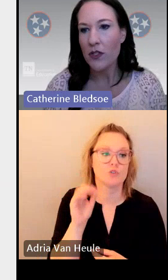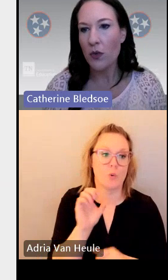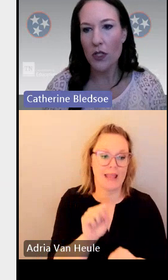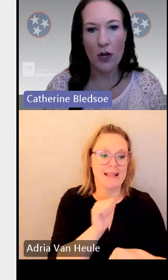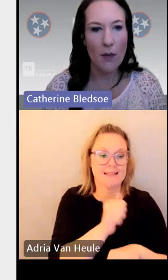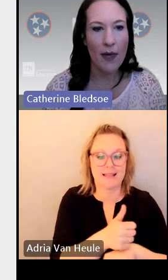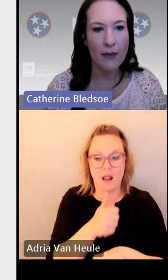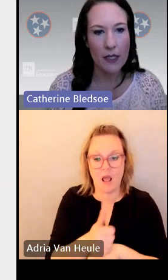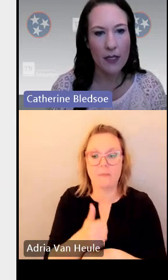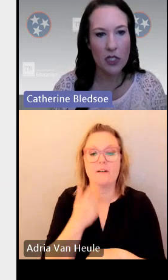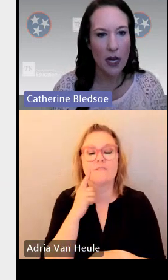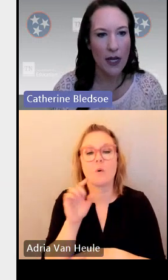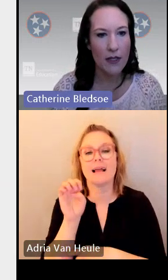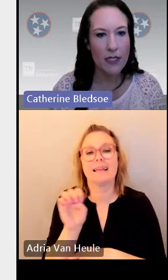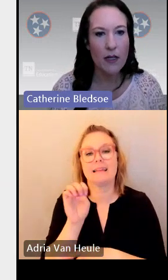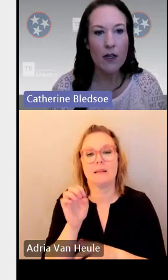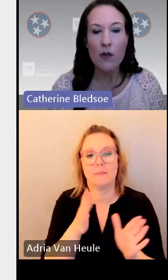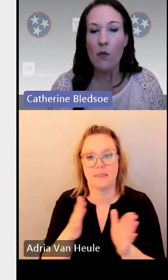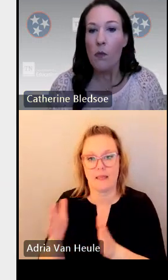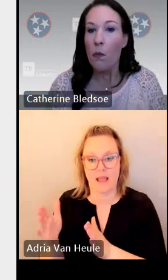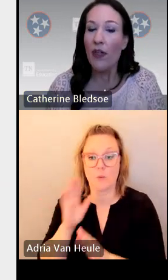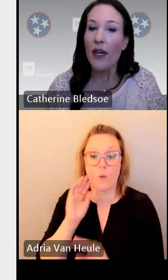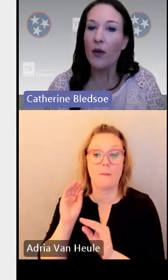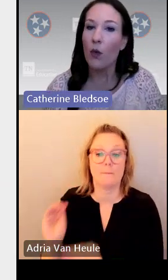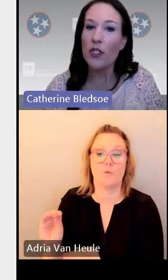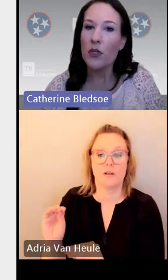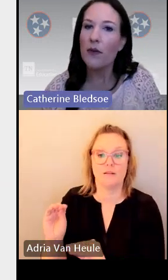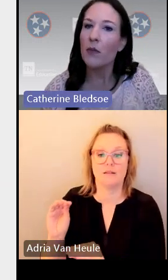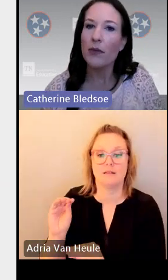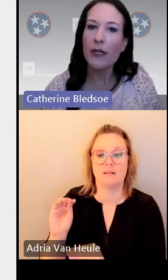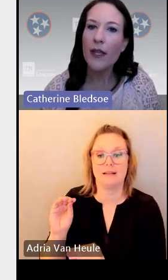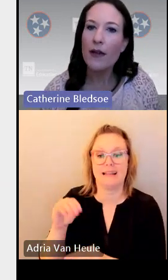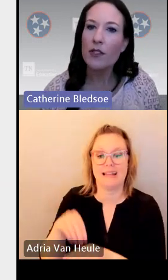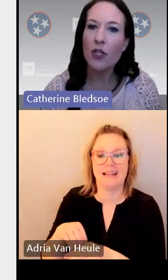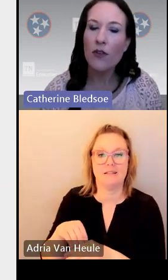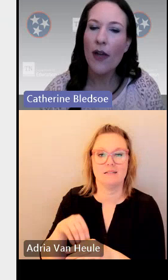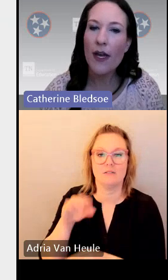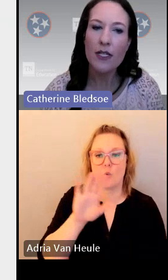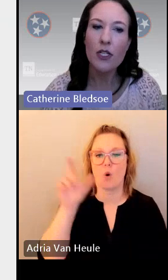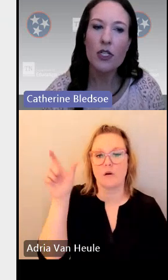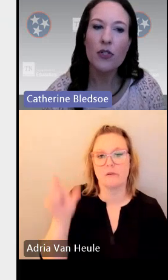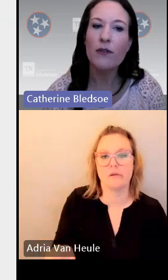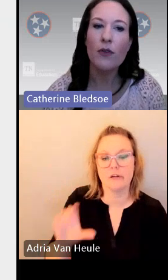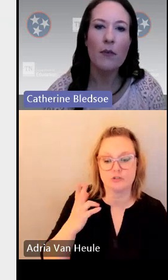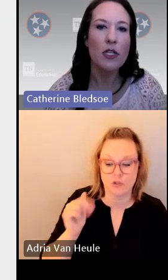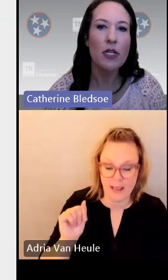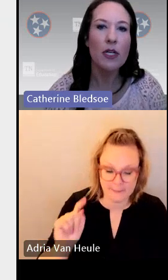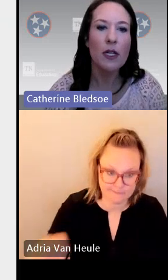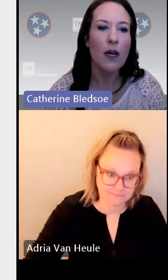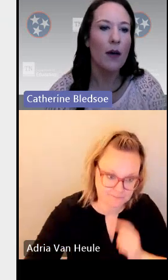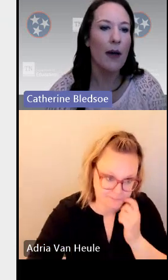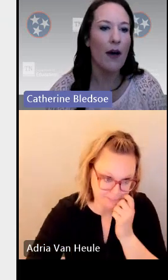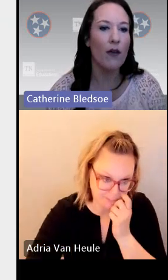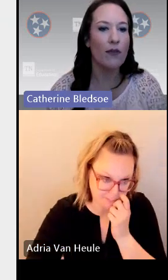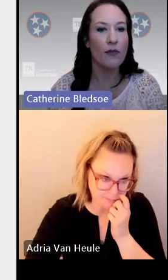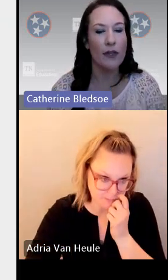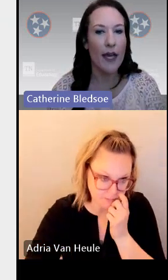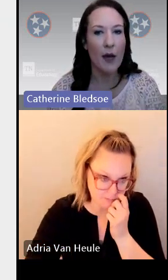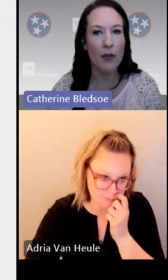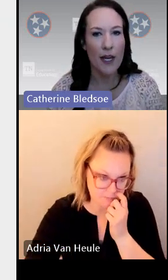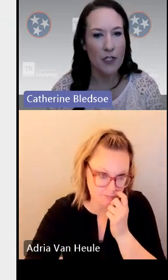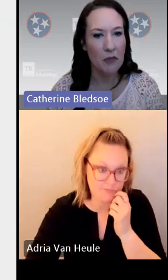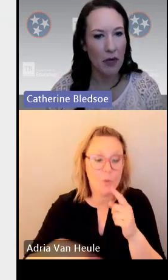ePlan. So we're going to drop that link in the chat. Then once you have completed that survey, additional information